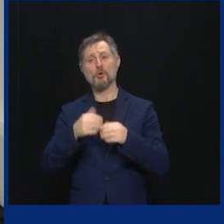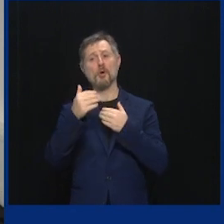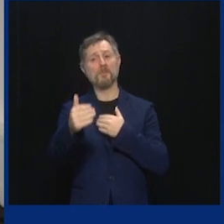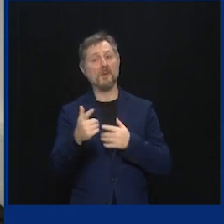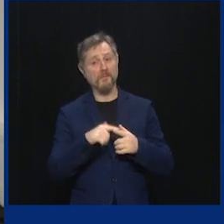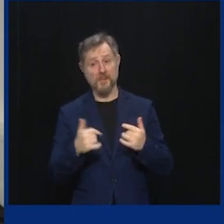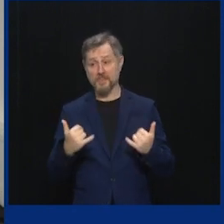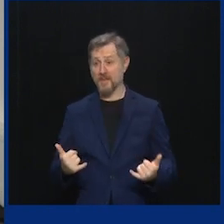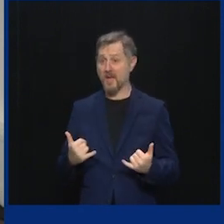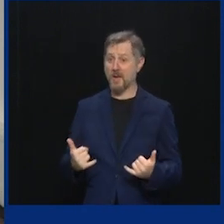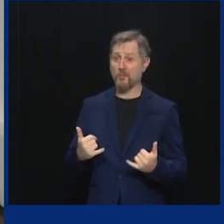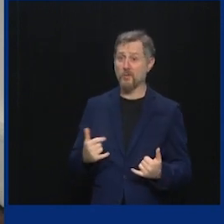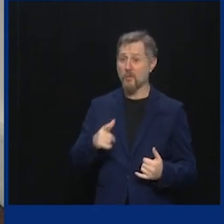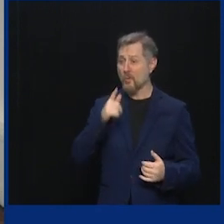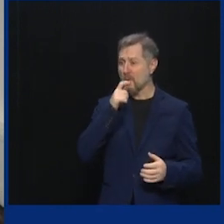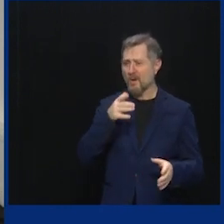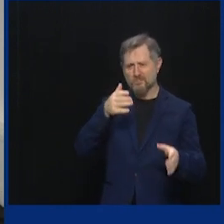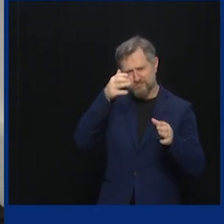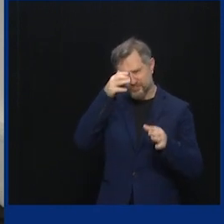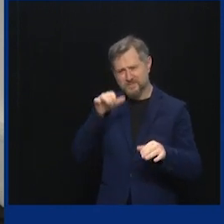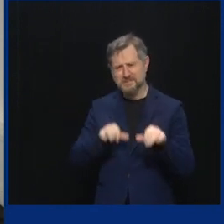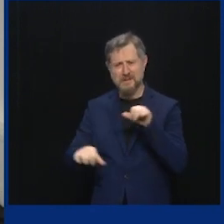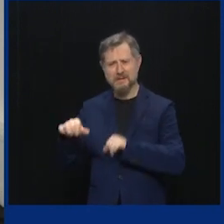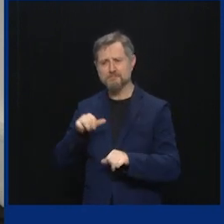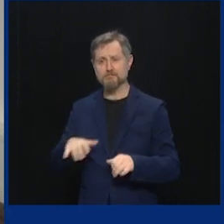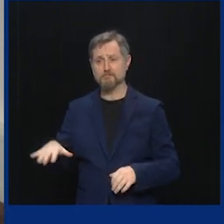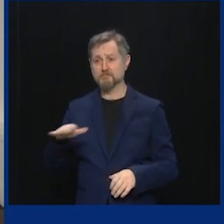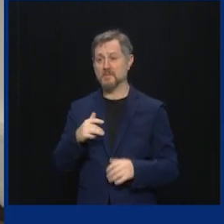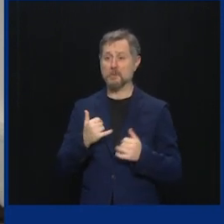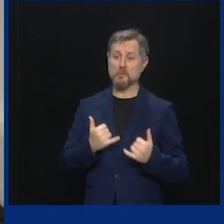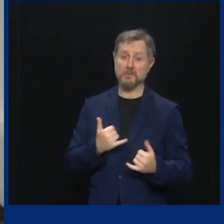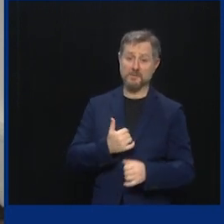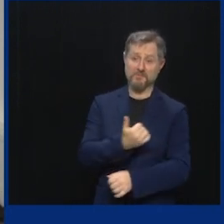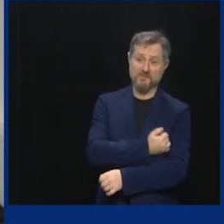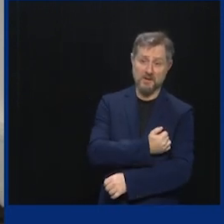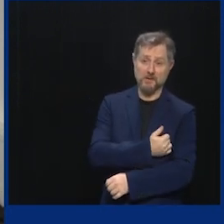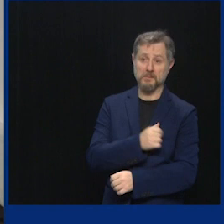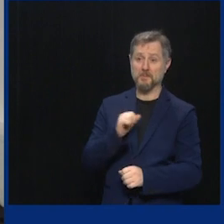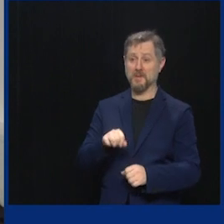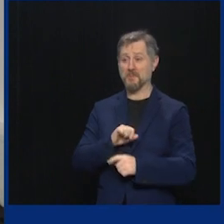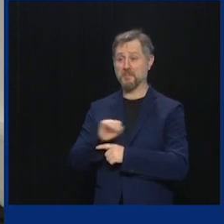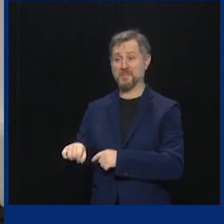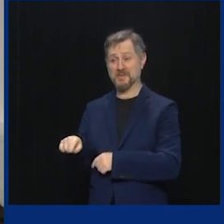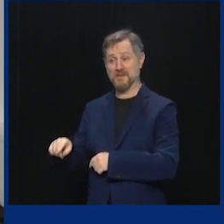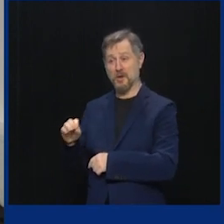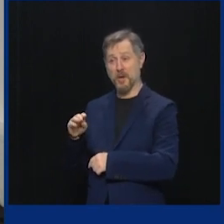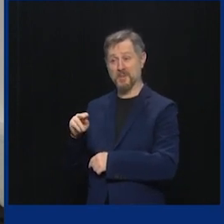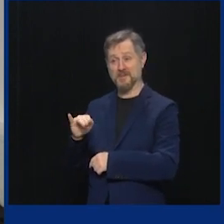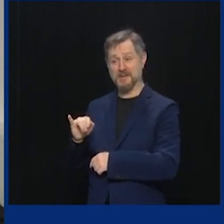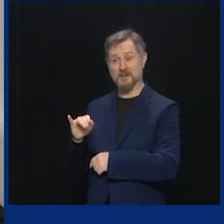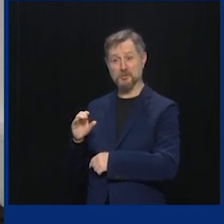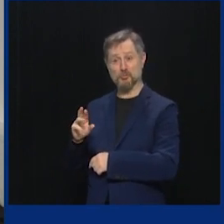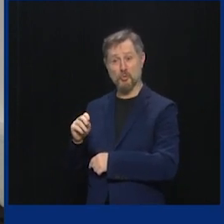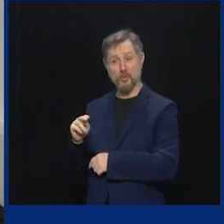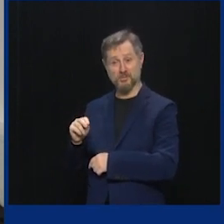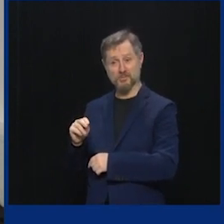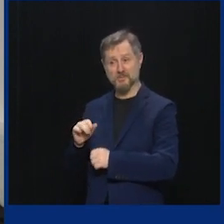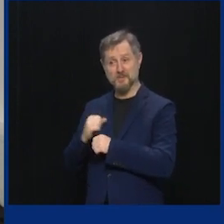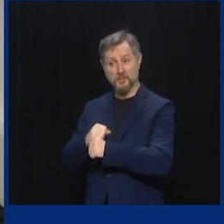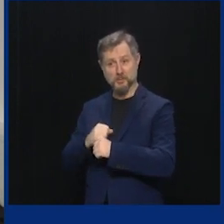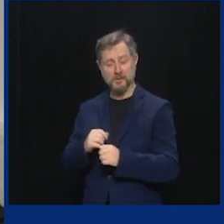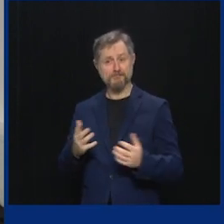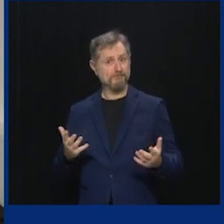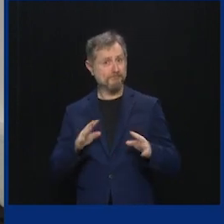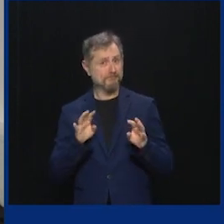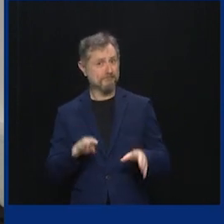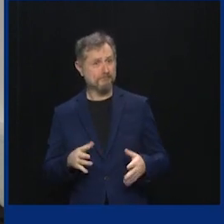we won't know for sure if the current vaccines can defeat Omicron for about 2 or 3 weeks, why would you not do more